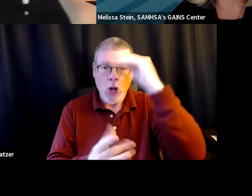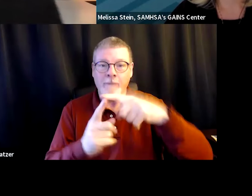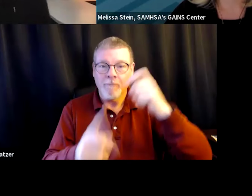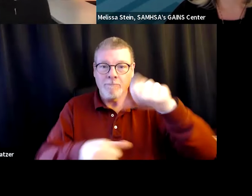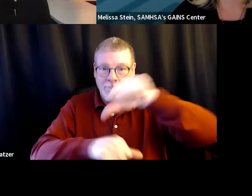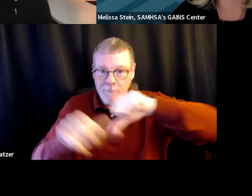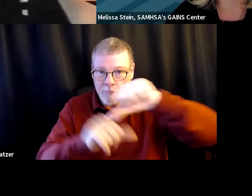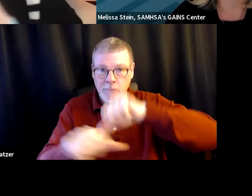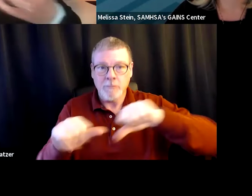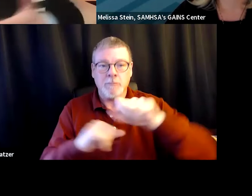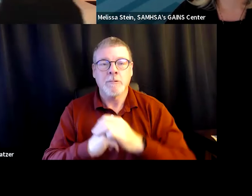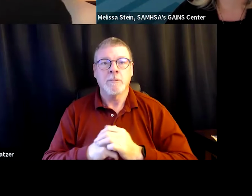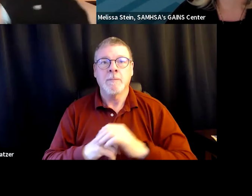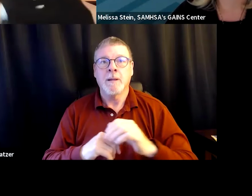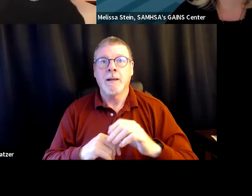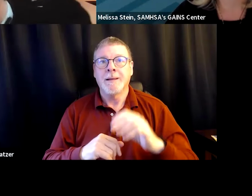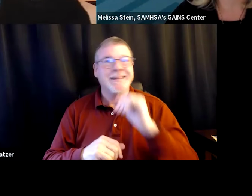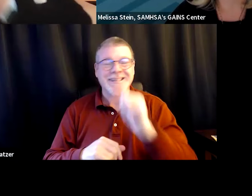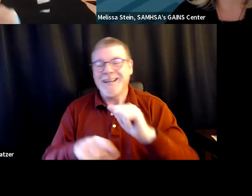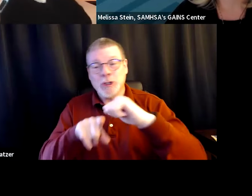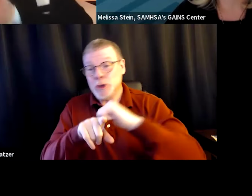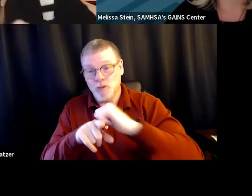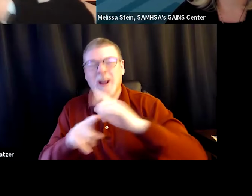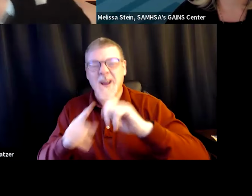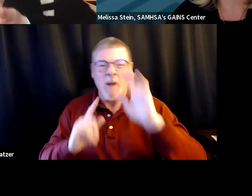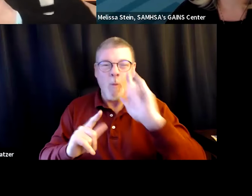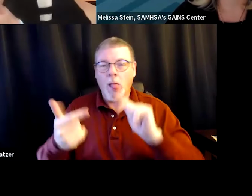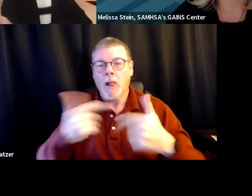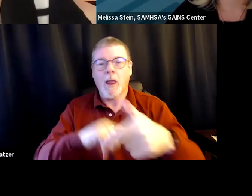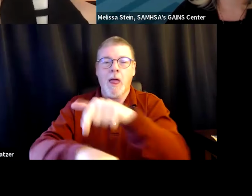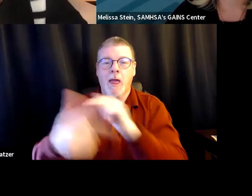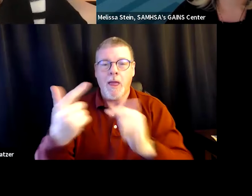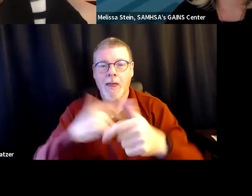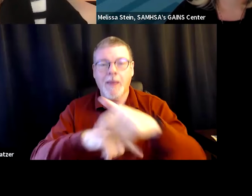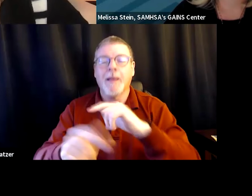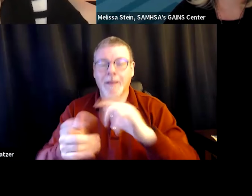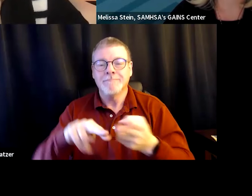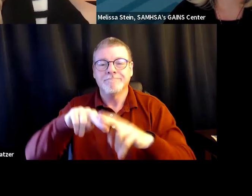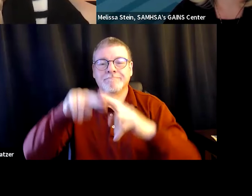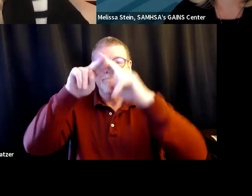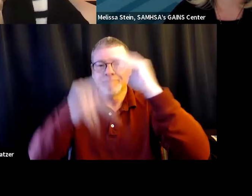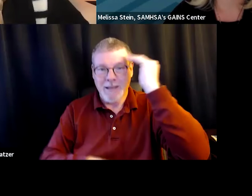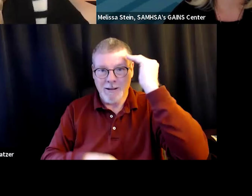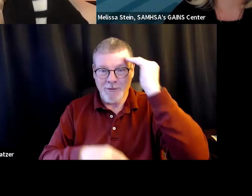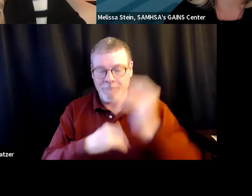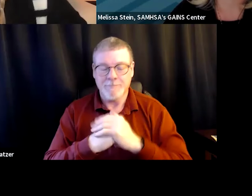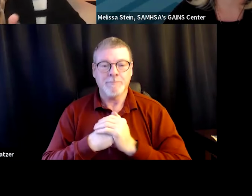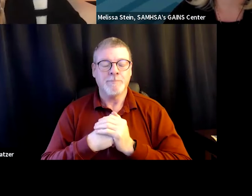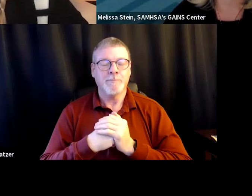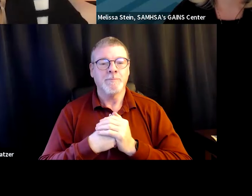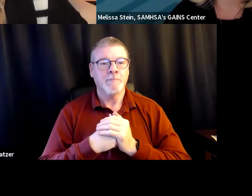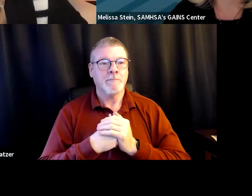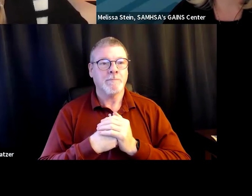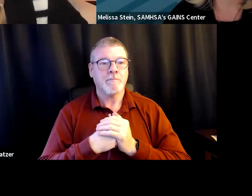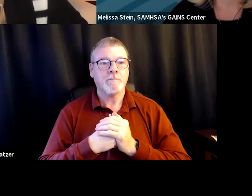not forced sort of training, you're going to kind of osmosis, you'll come into knowledge and wisdom that way. From